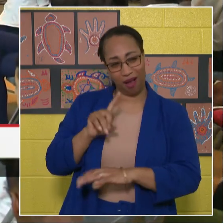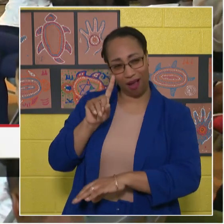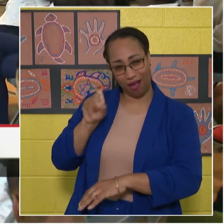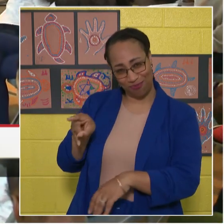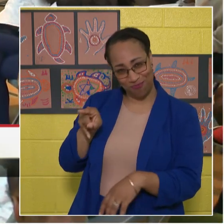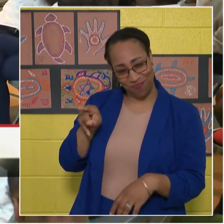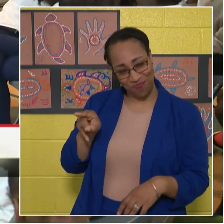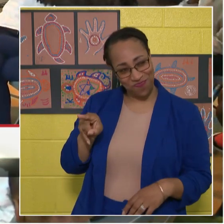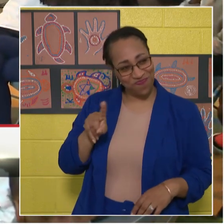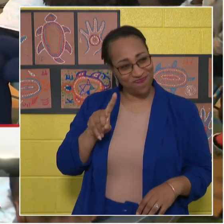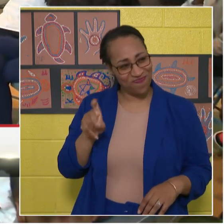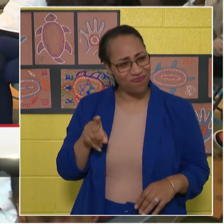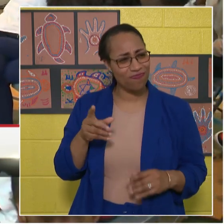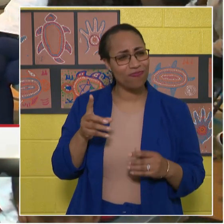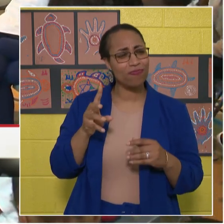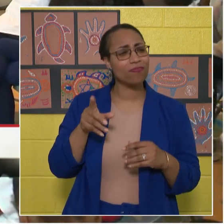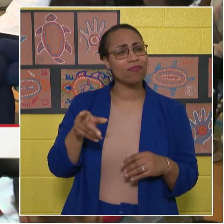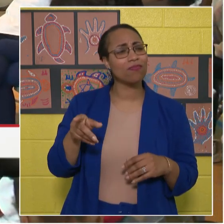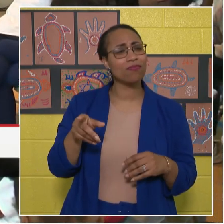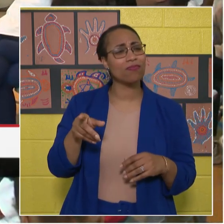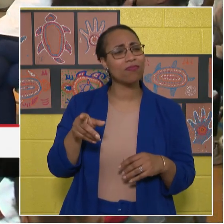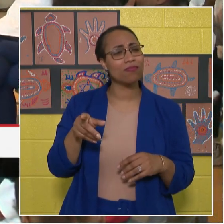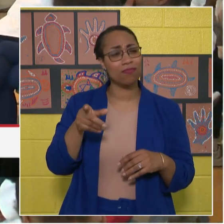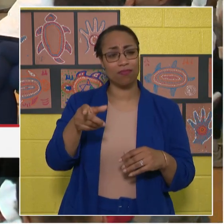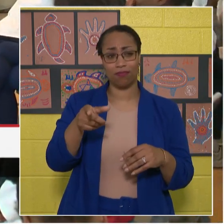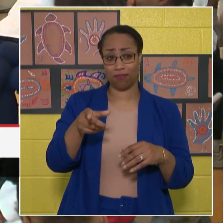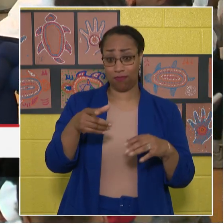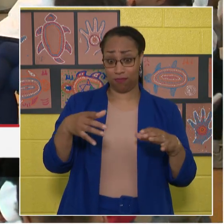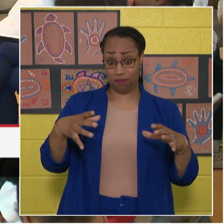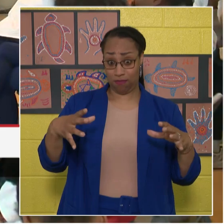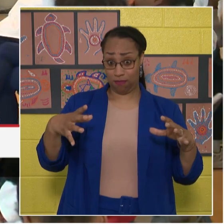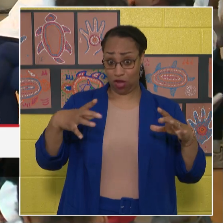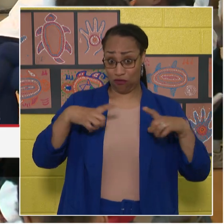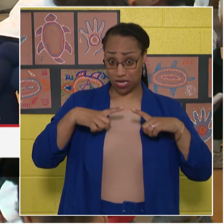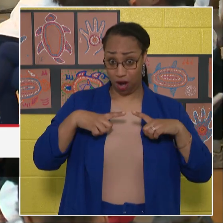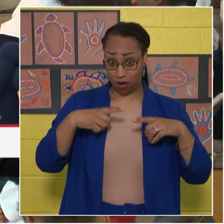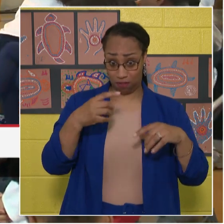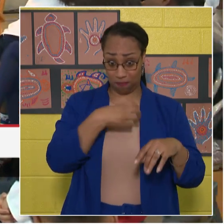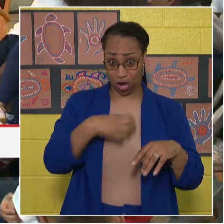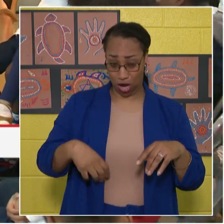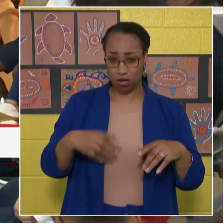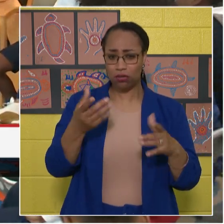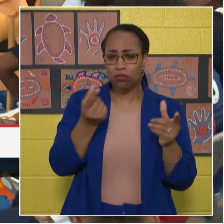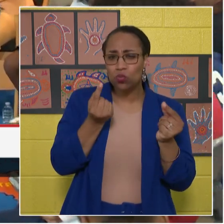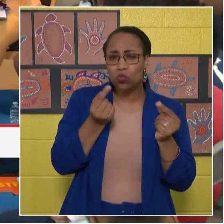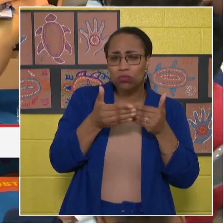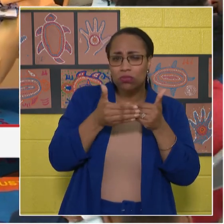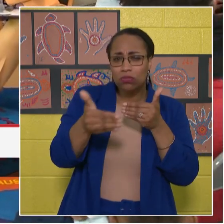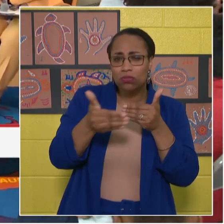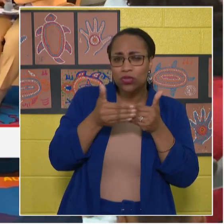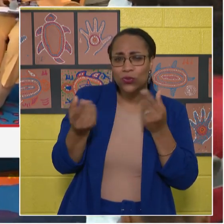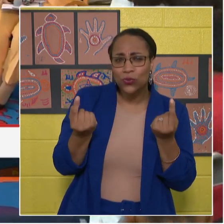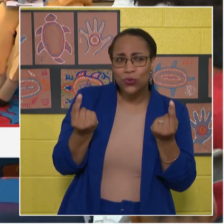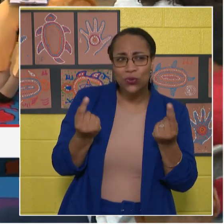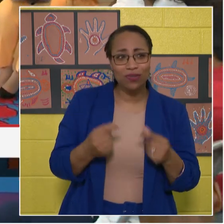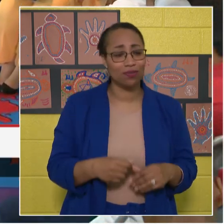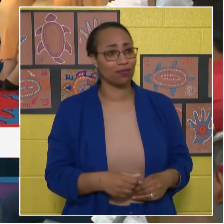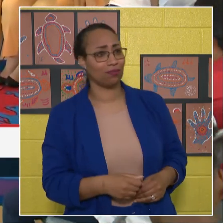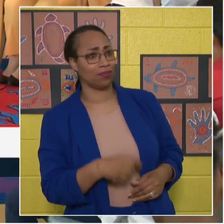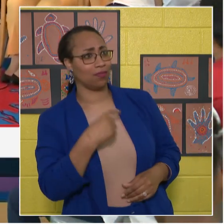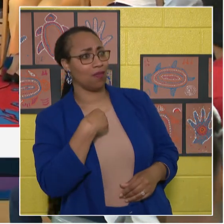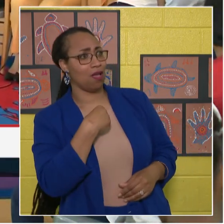What do you plan to do after you retire from being mayor? Well, I don't know how old you think I am, young lady.